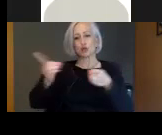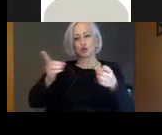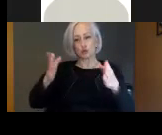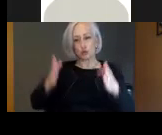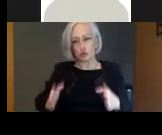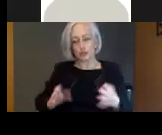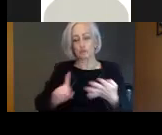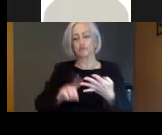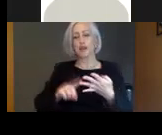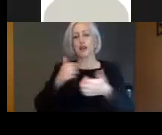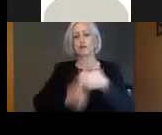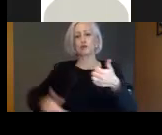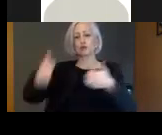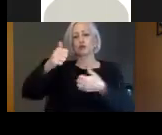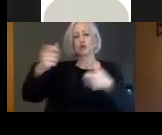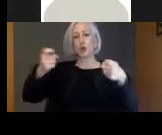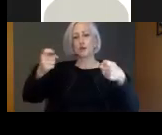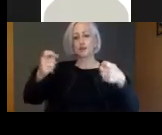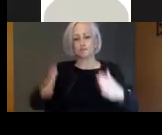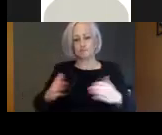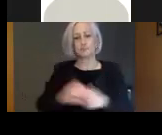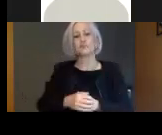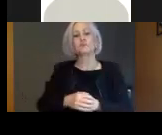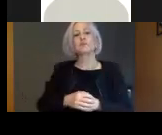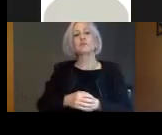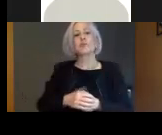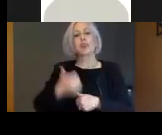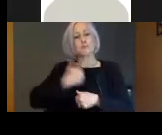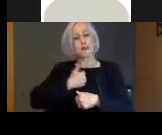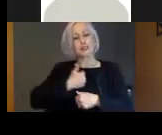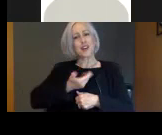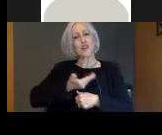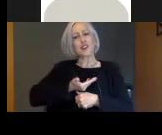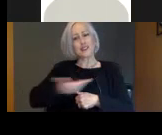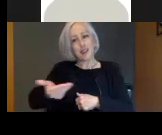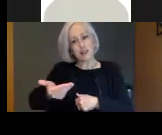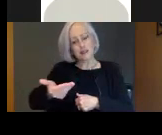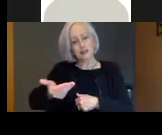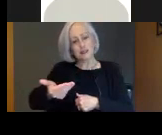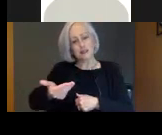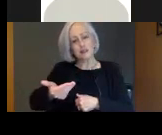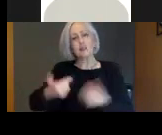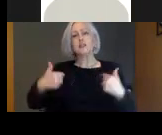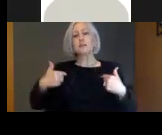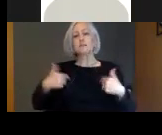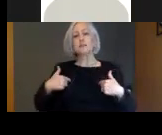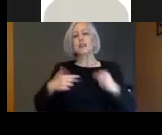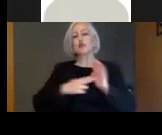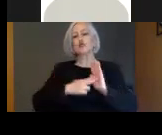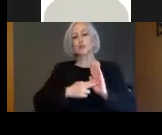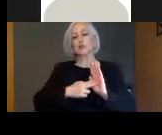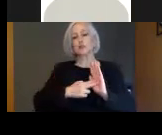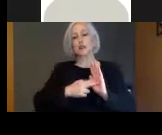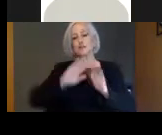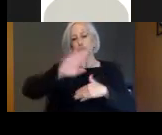were guests in their hospitals, and I represent KU department, like I said. And on this